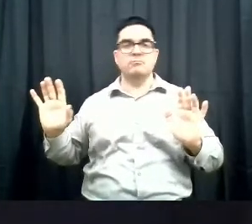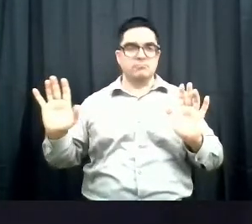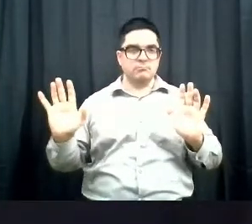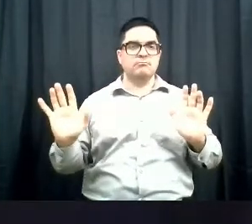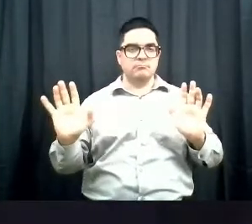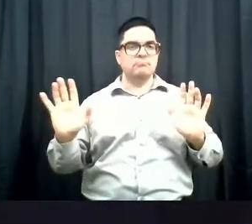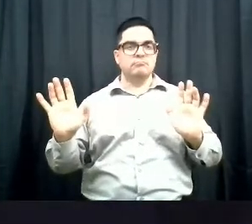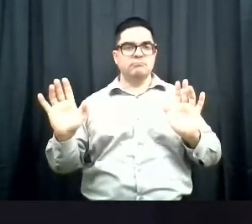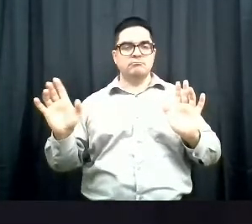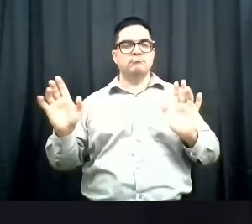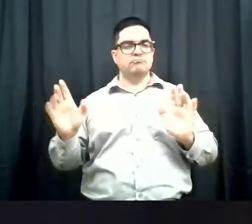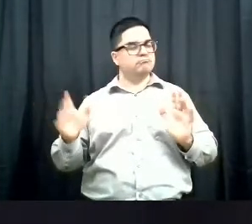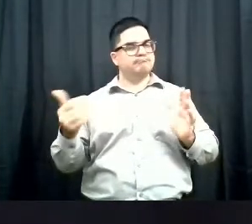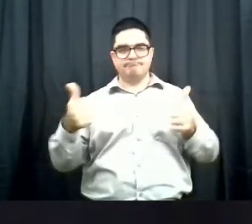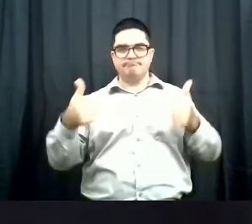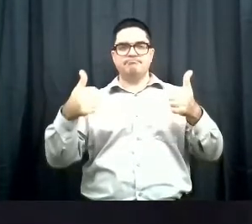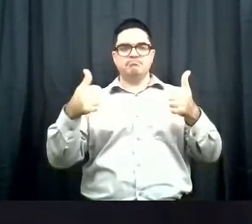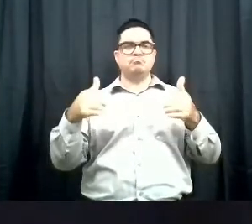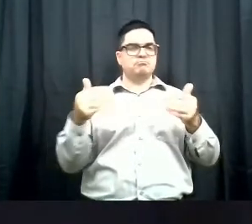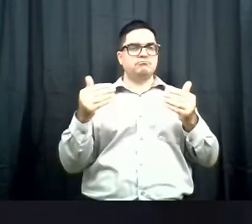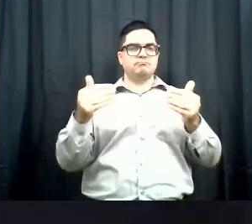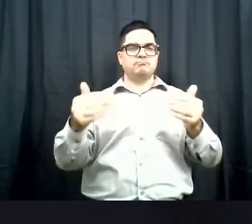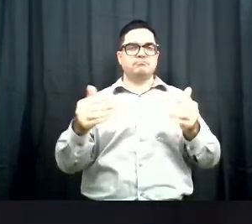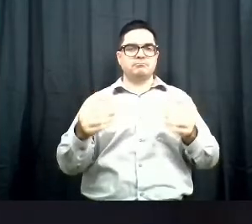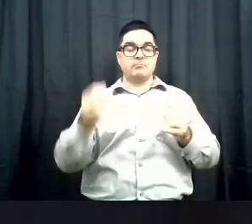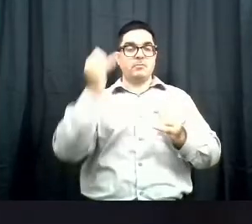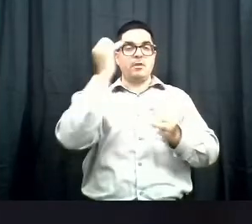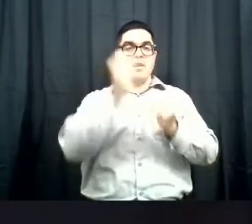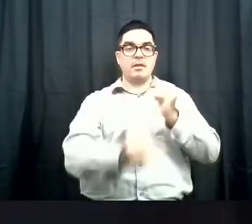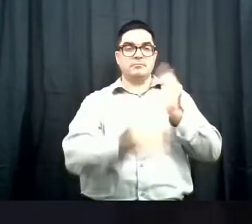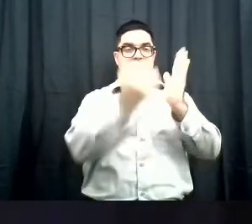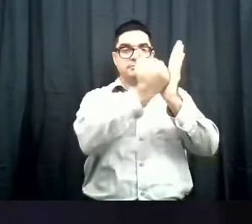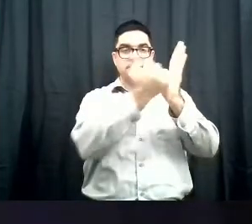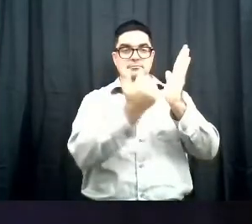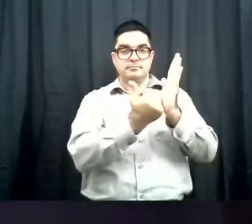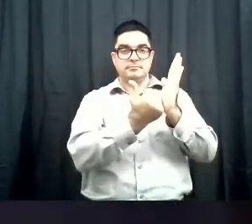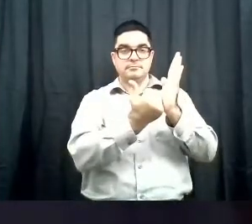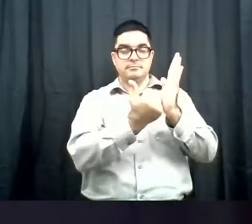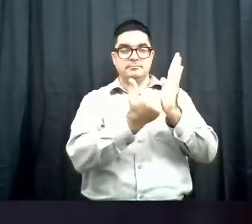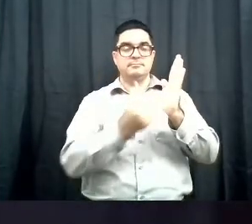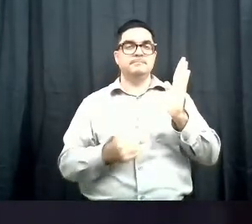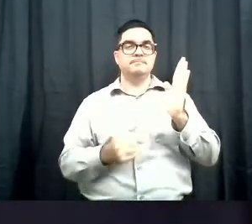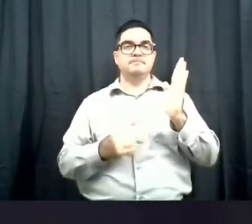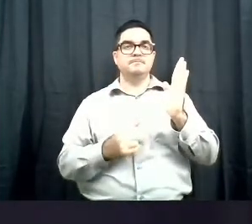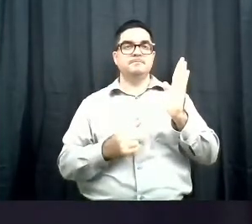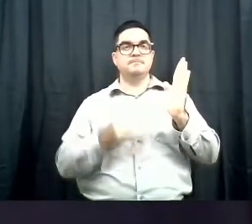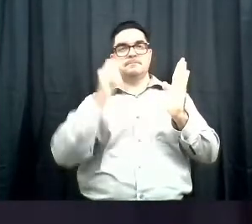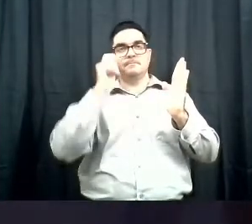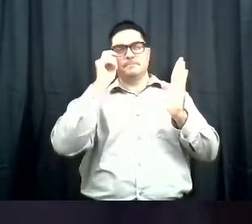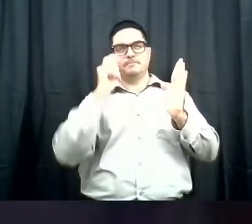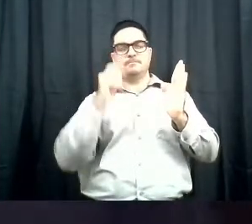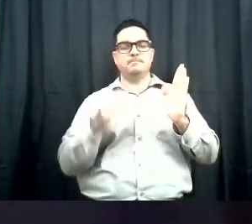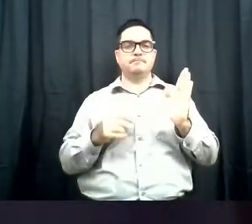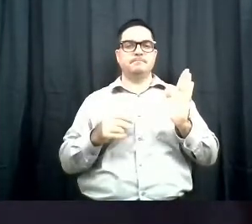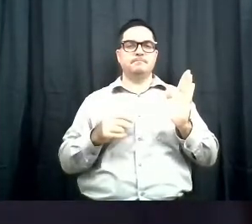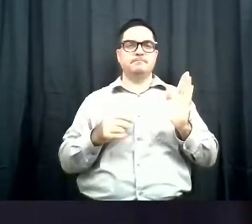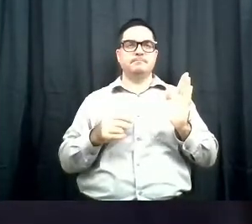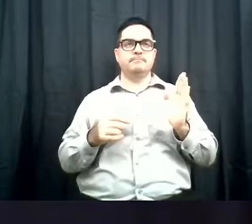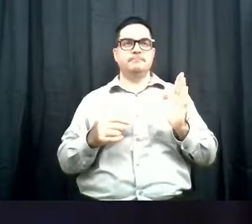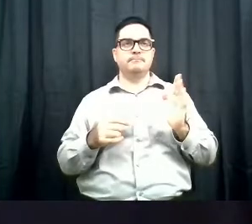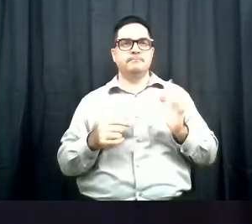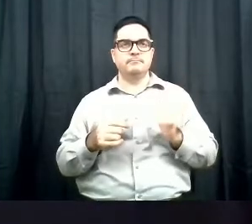together. The last item that we have before public comments is the Commonwealth Plan